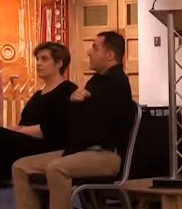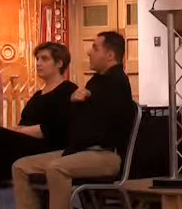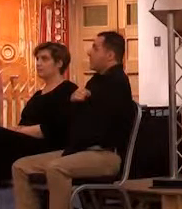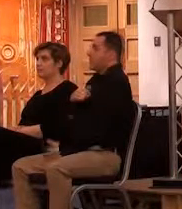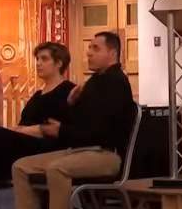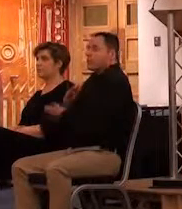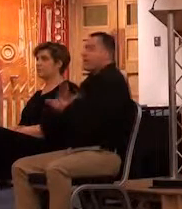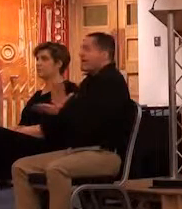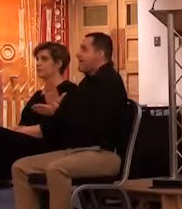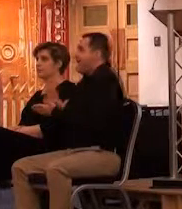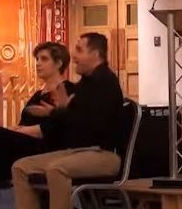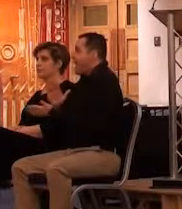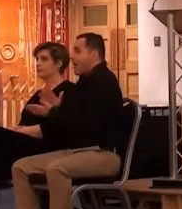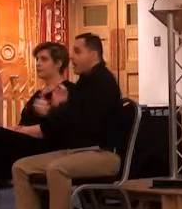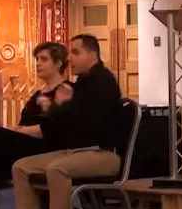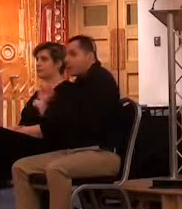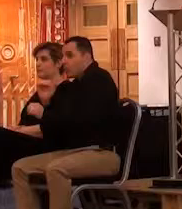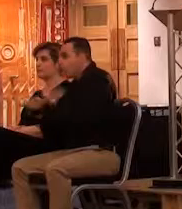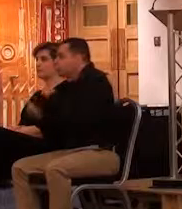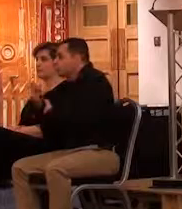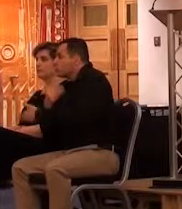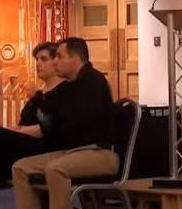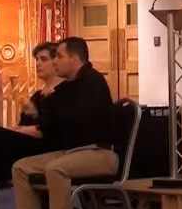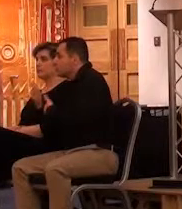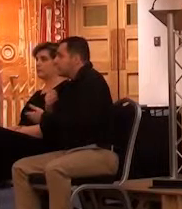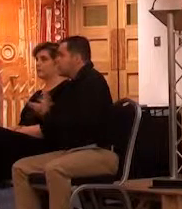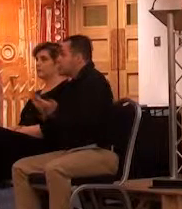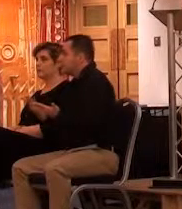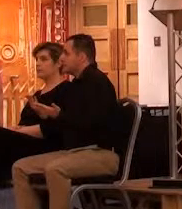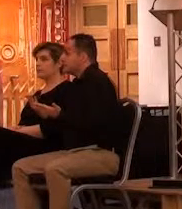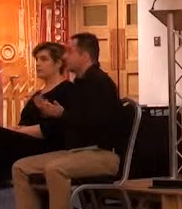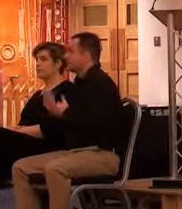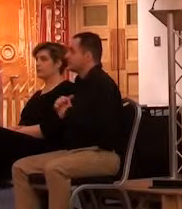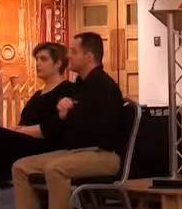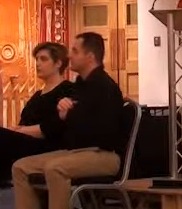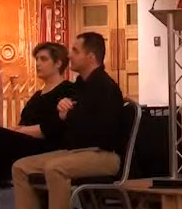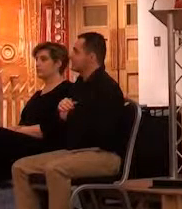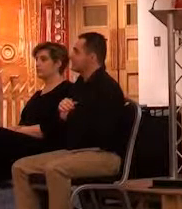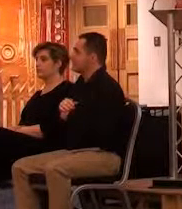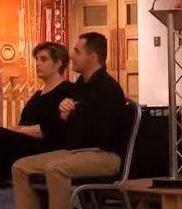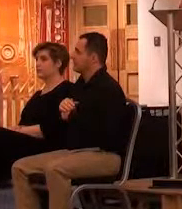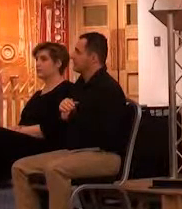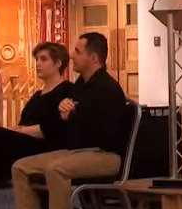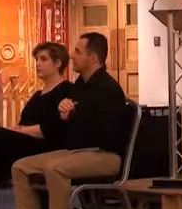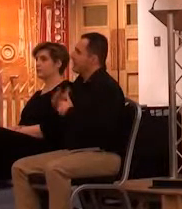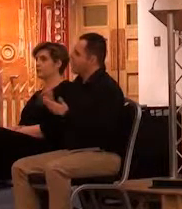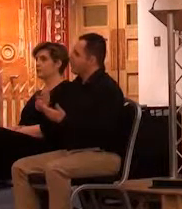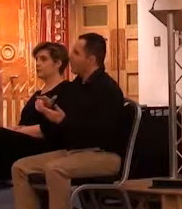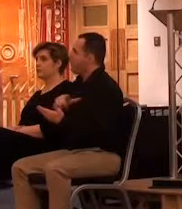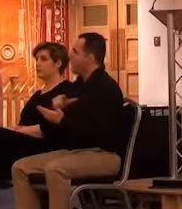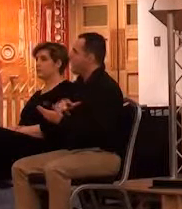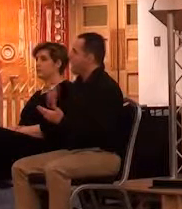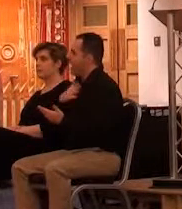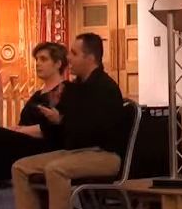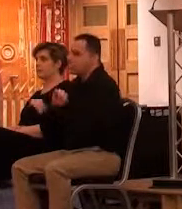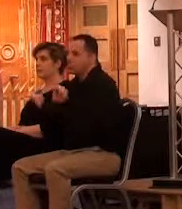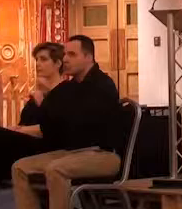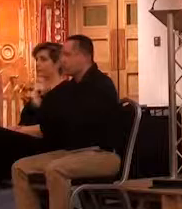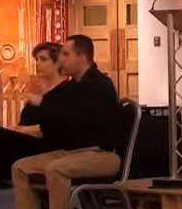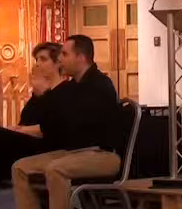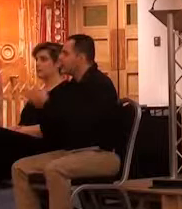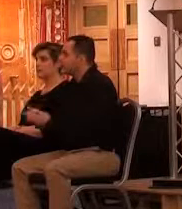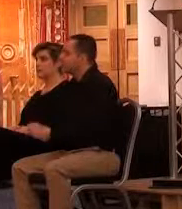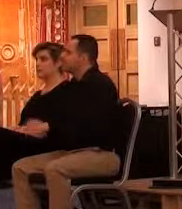pleased to hear from anybody who is able to include some stories that bring to life these issues about the importance